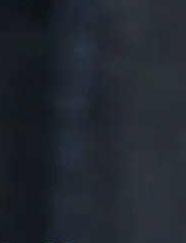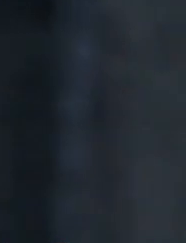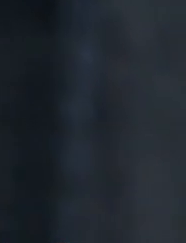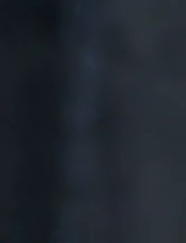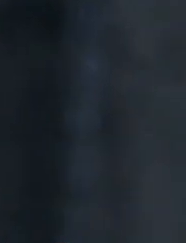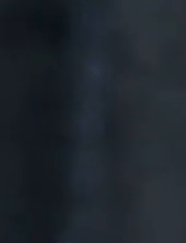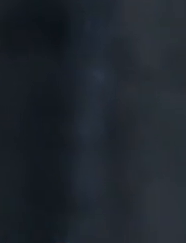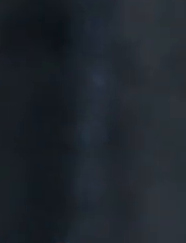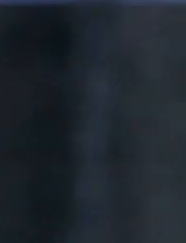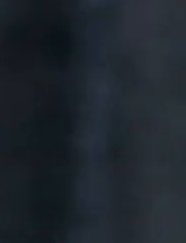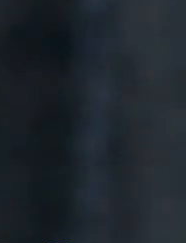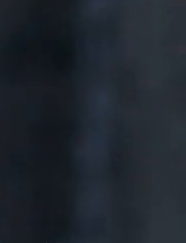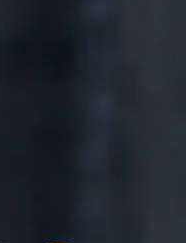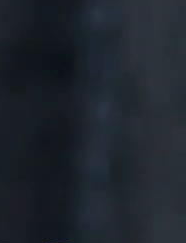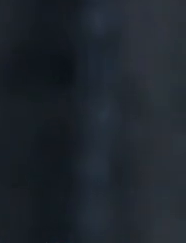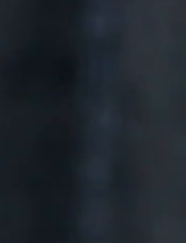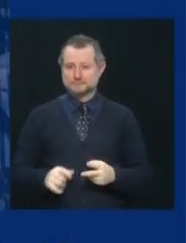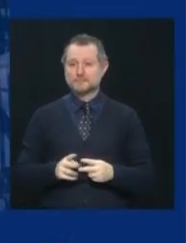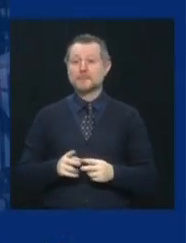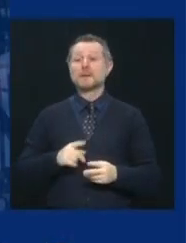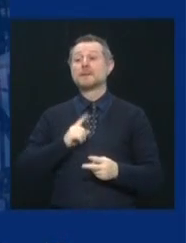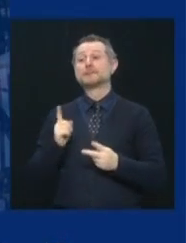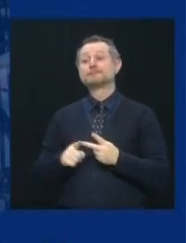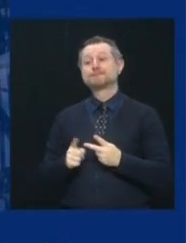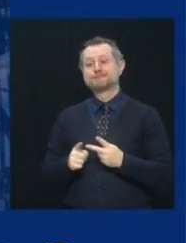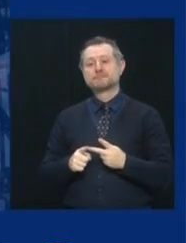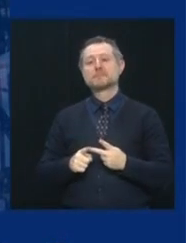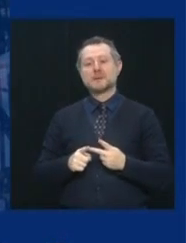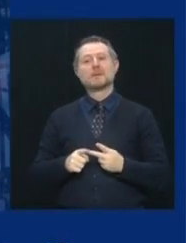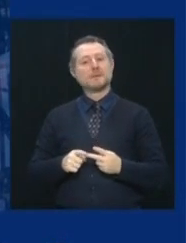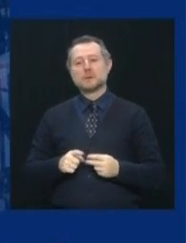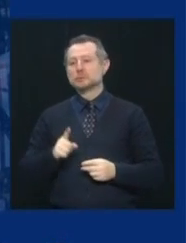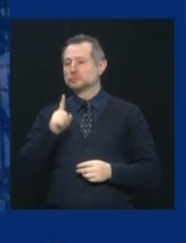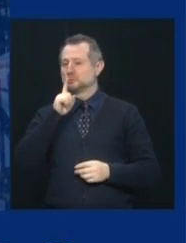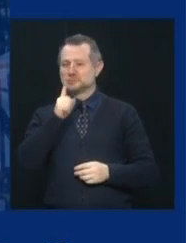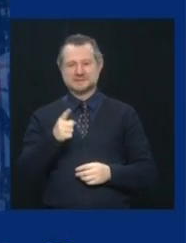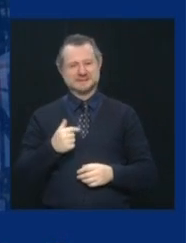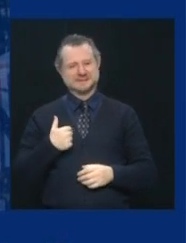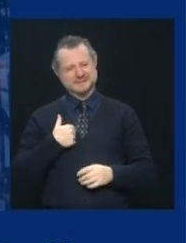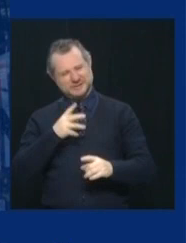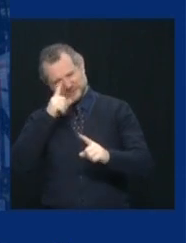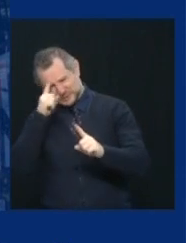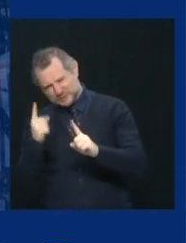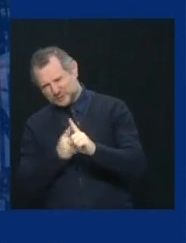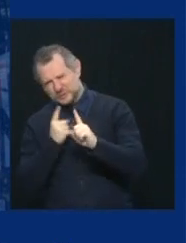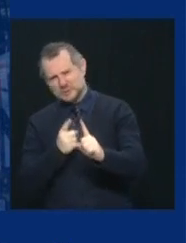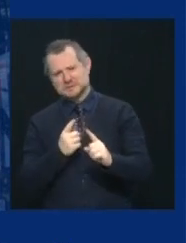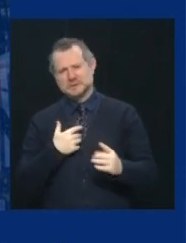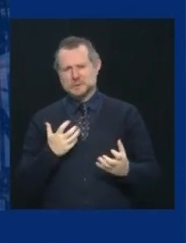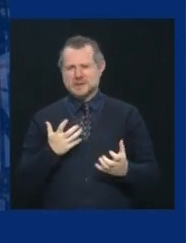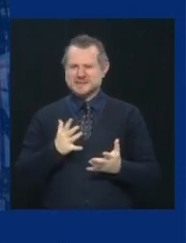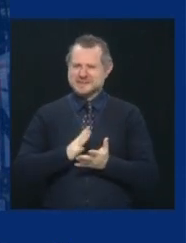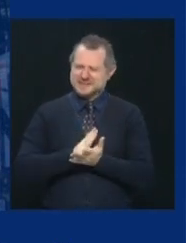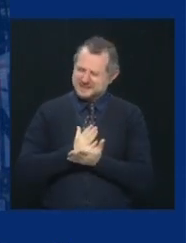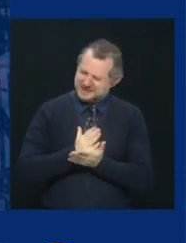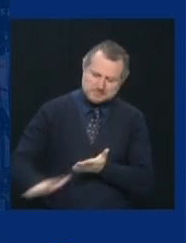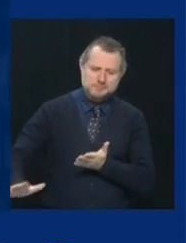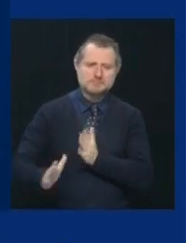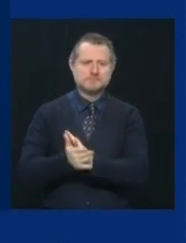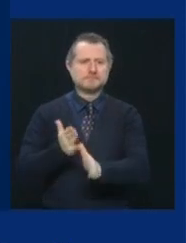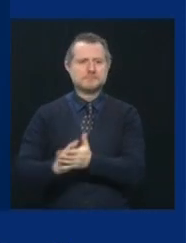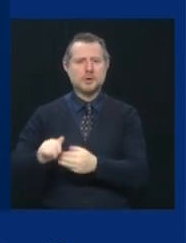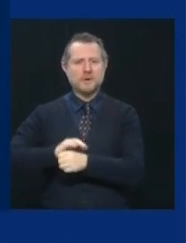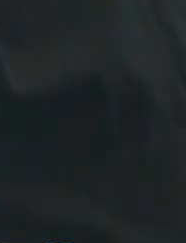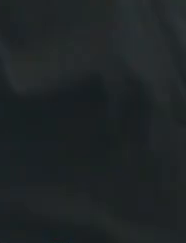eligible for the vaccine so the state can put a harpoon in the beast and actually